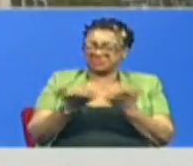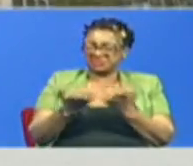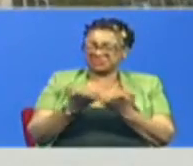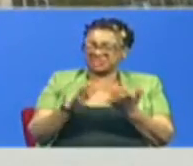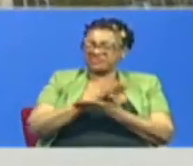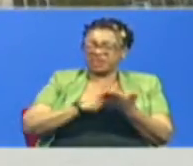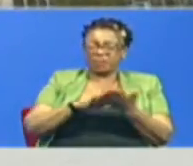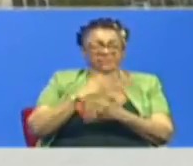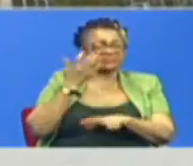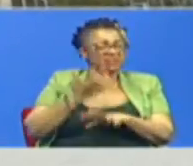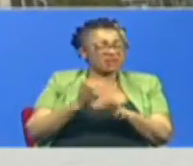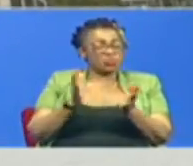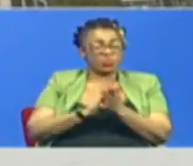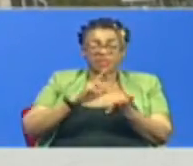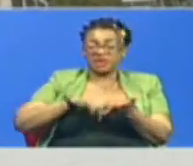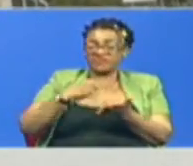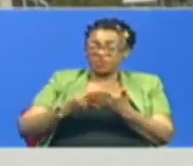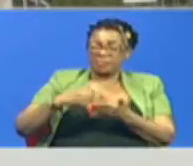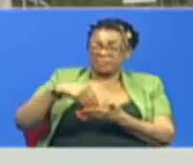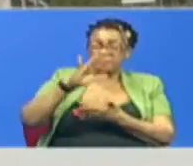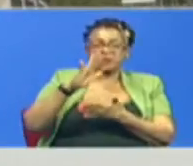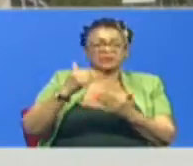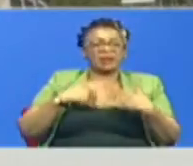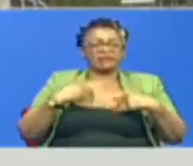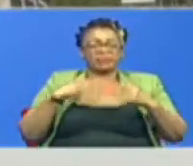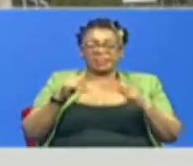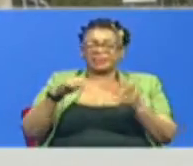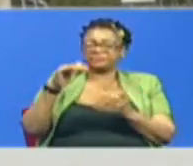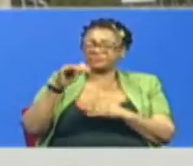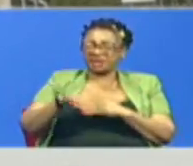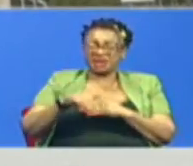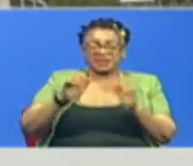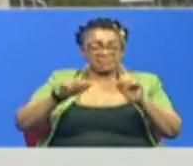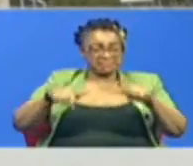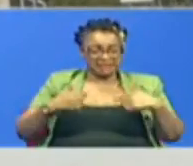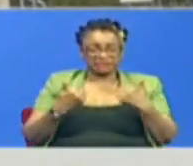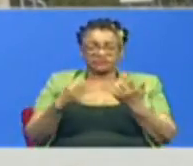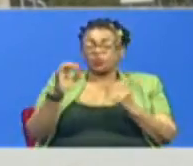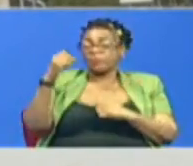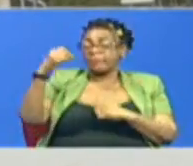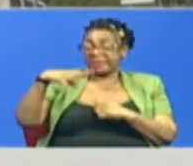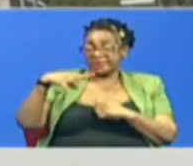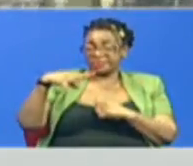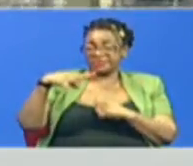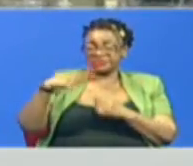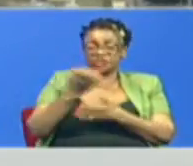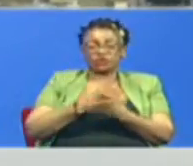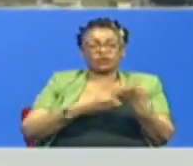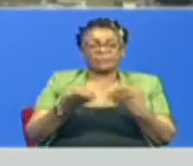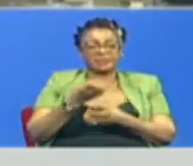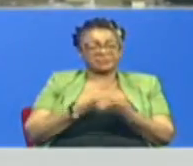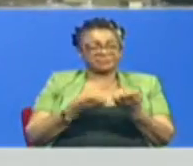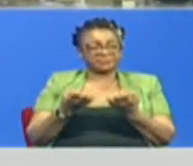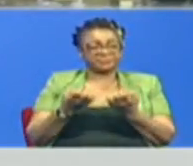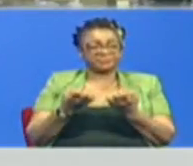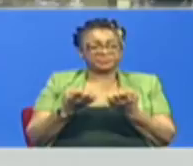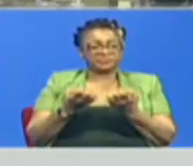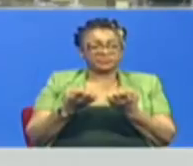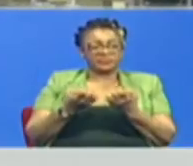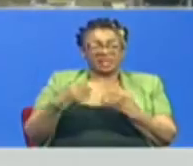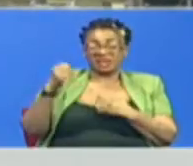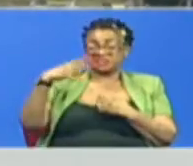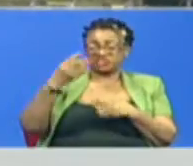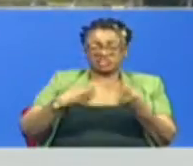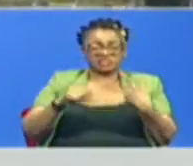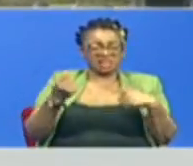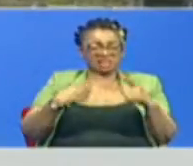its revenues being battered by the declining demand for electricity in the economy. Electricity sales account